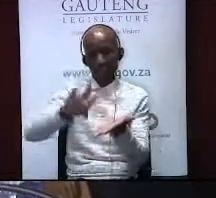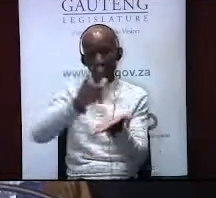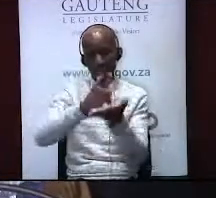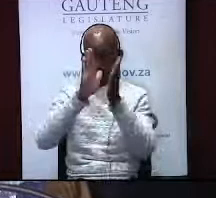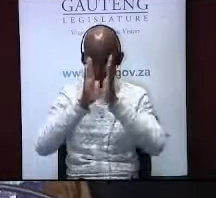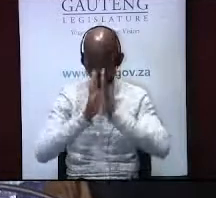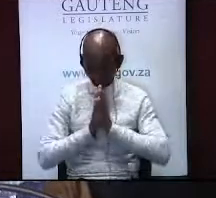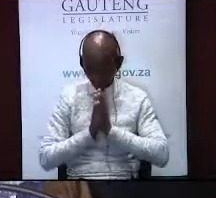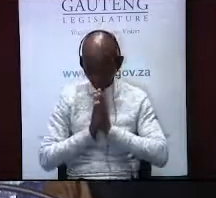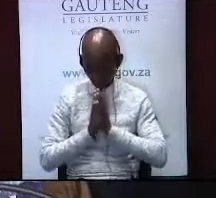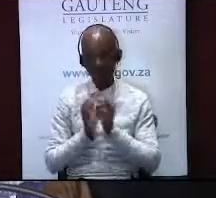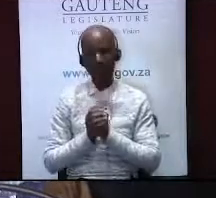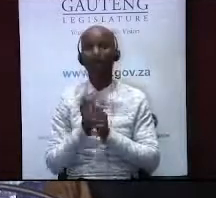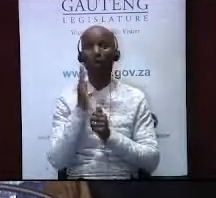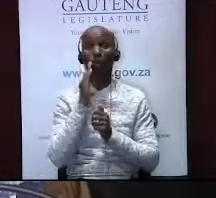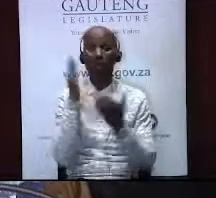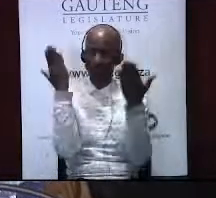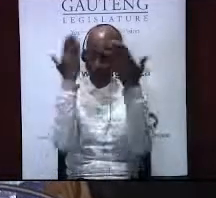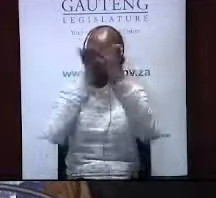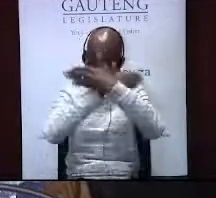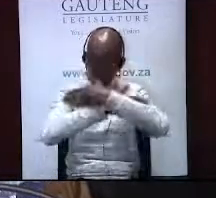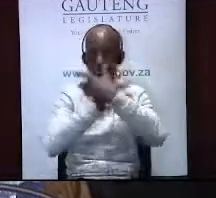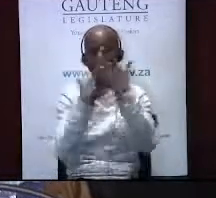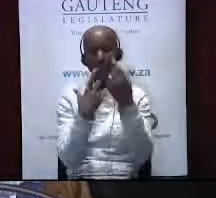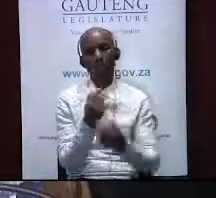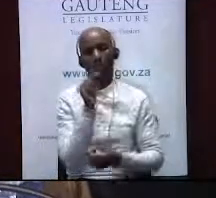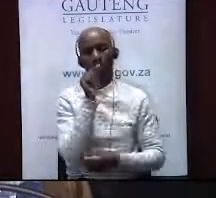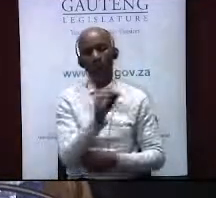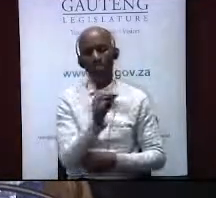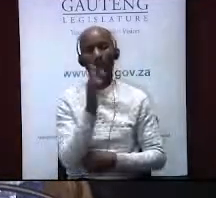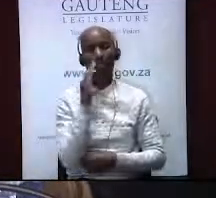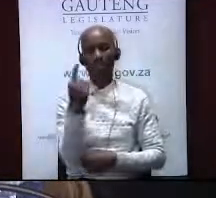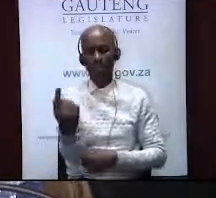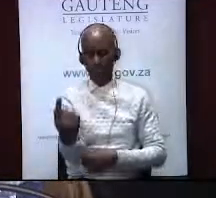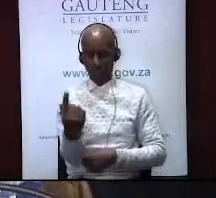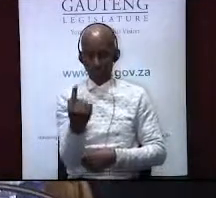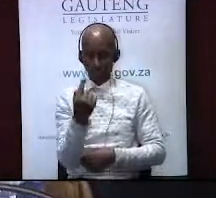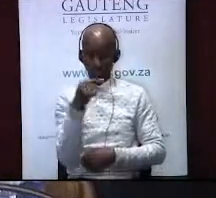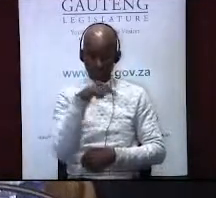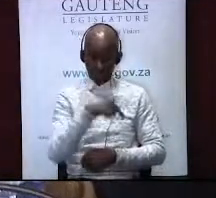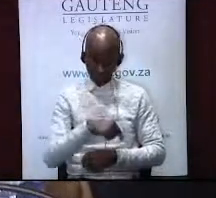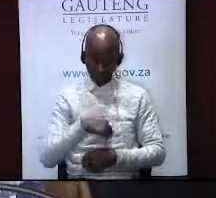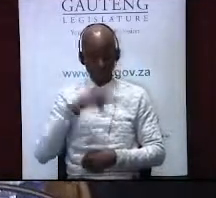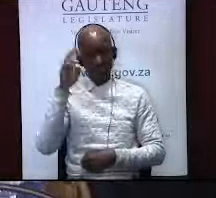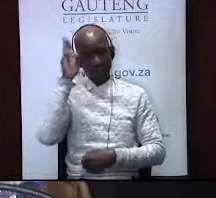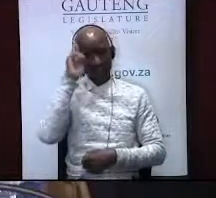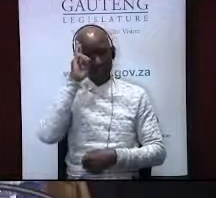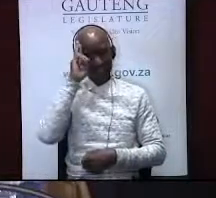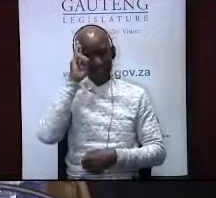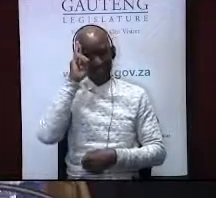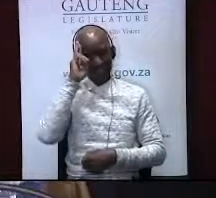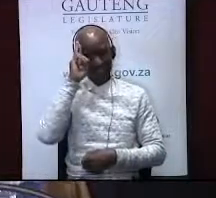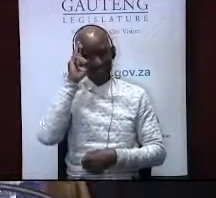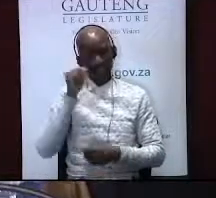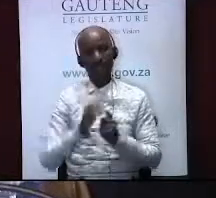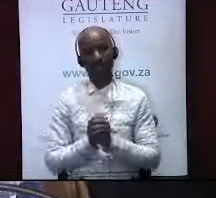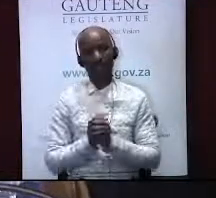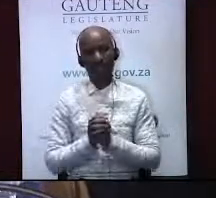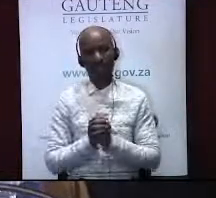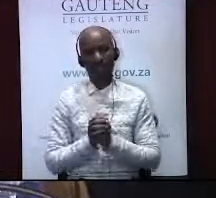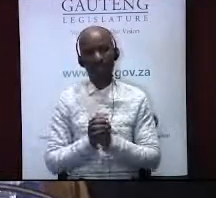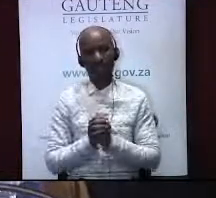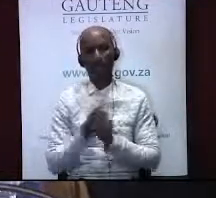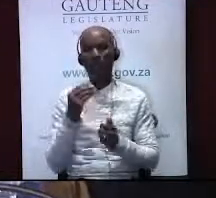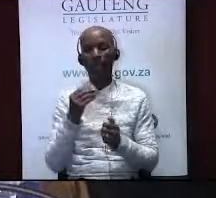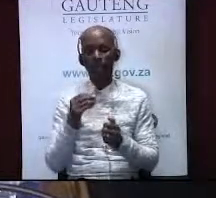night. When we're doing that, Harikena mo, I remember at some stage,